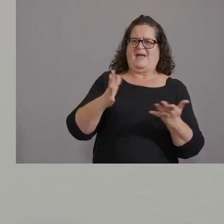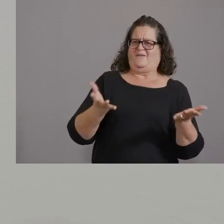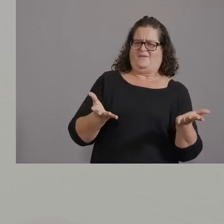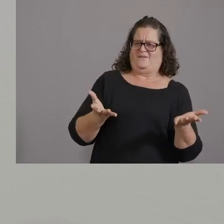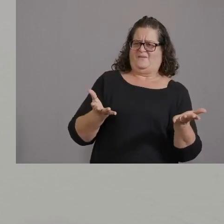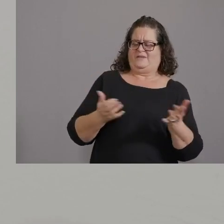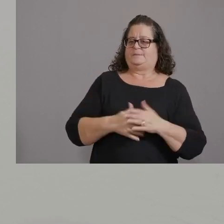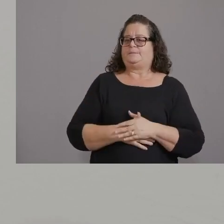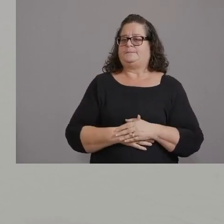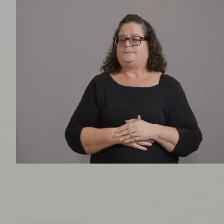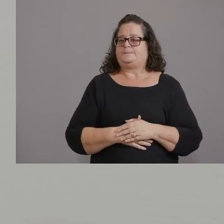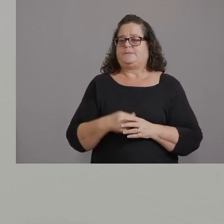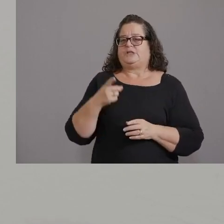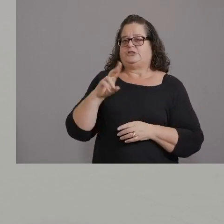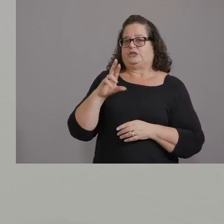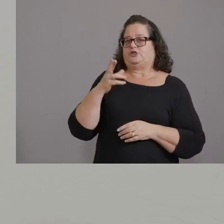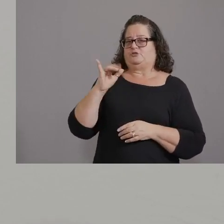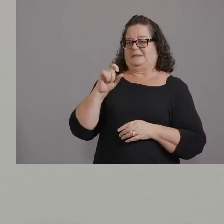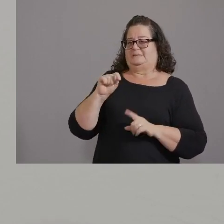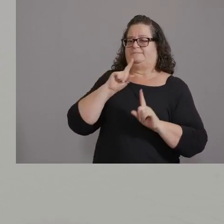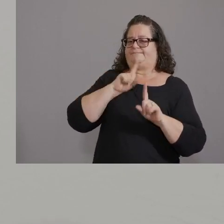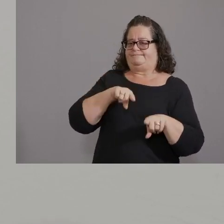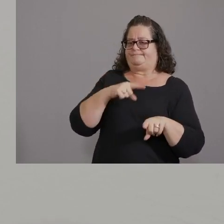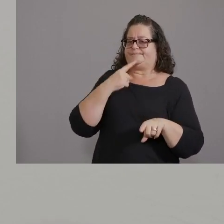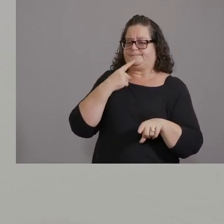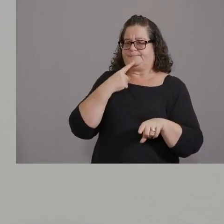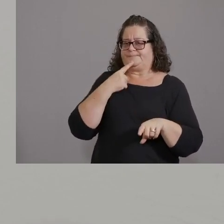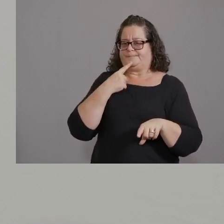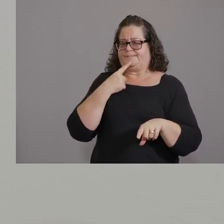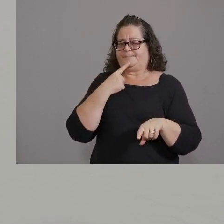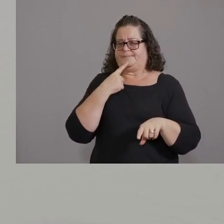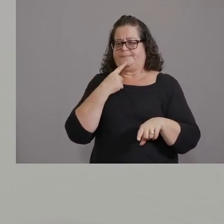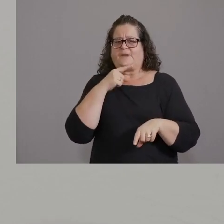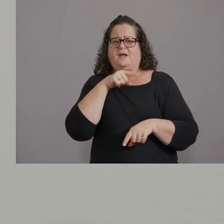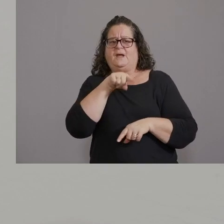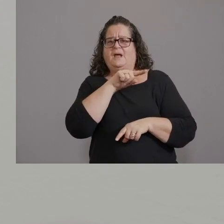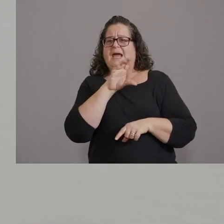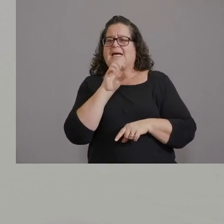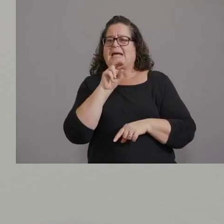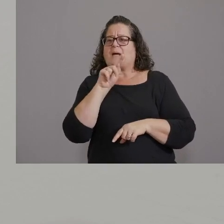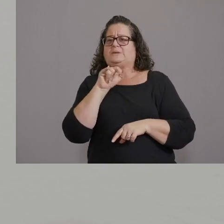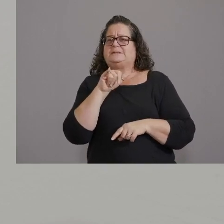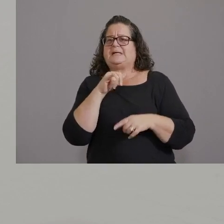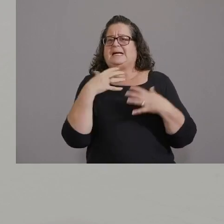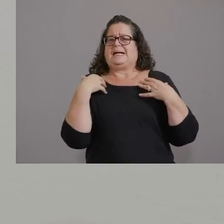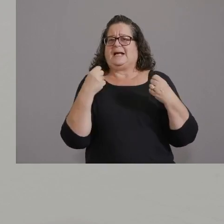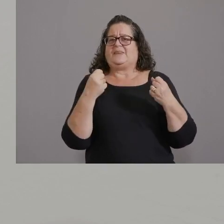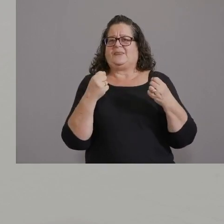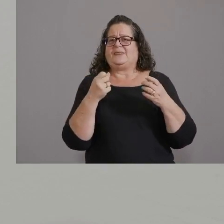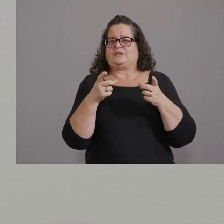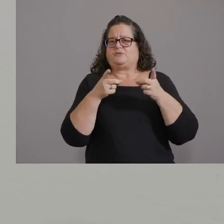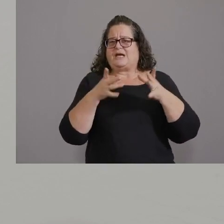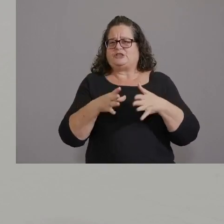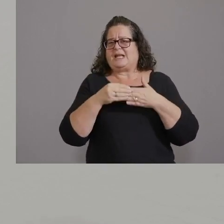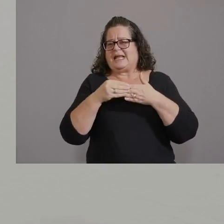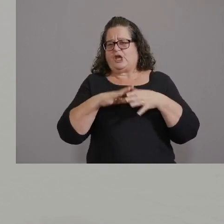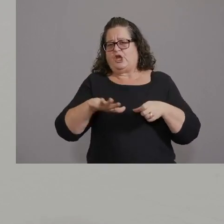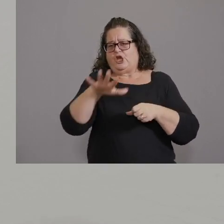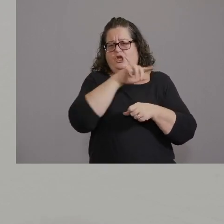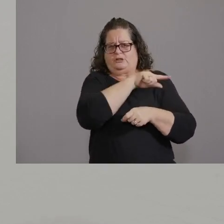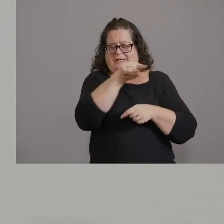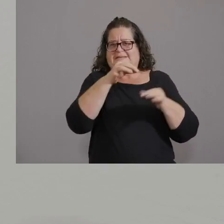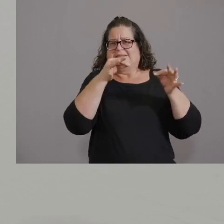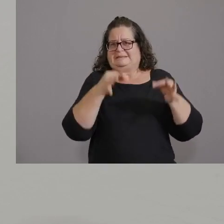health departments, they are the boots on the ground, and they're the ones that are going to ultimately decide that sub-prioritization. So like we know La